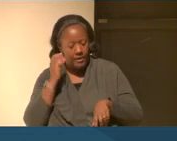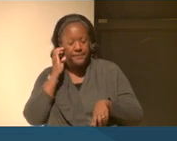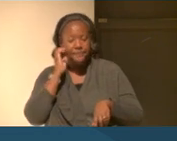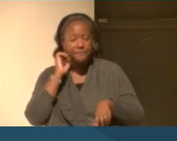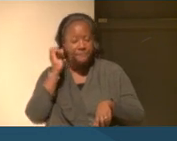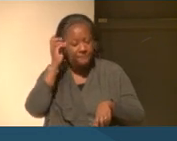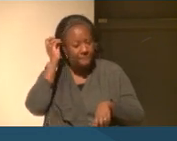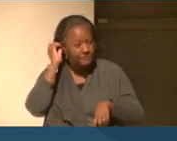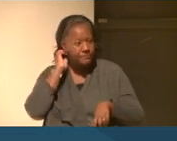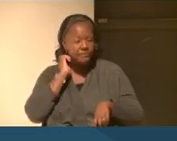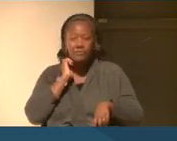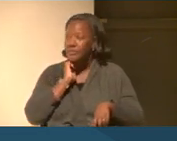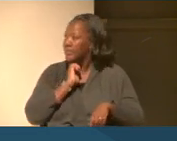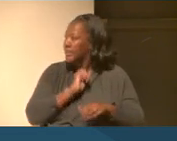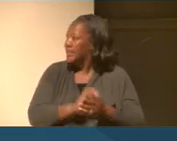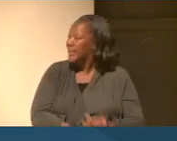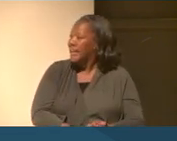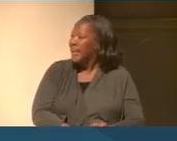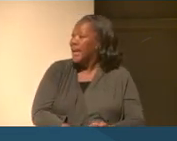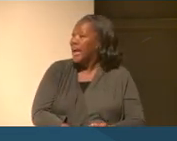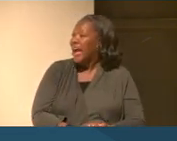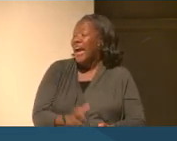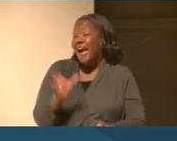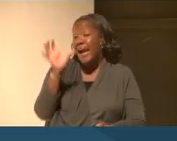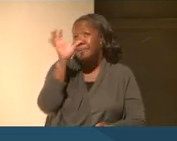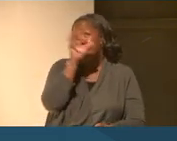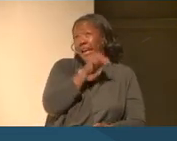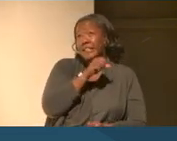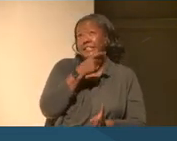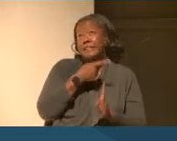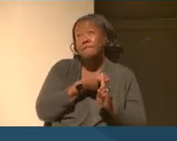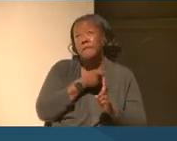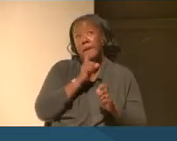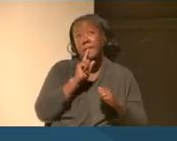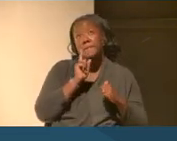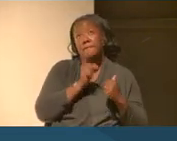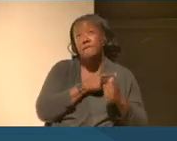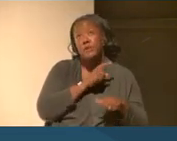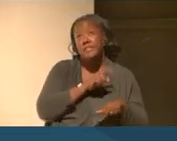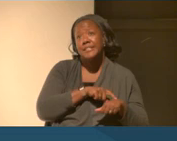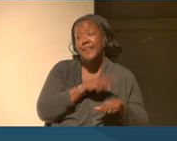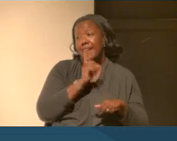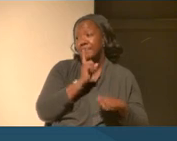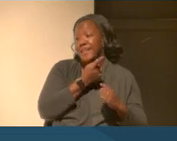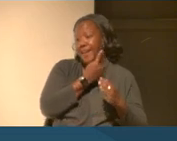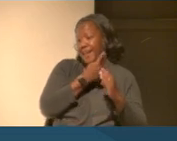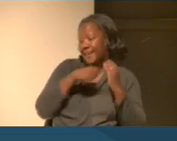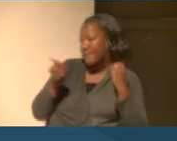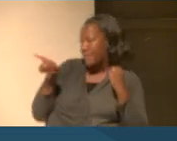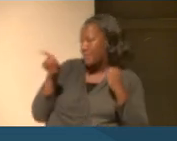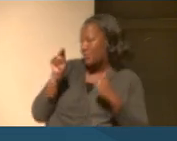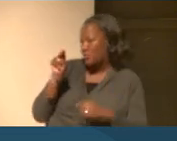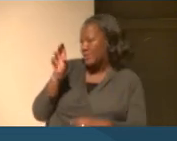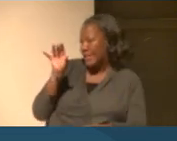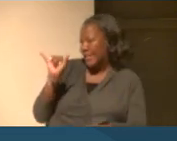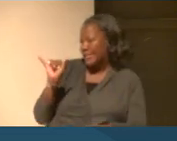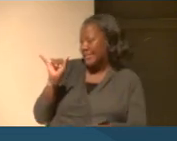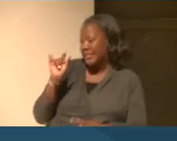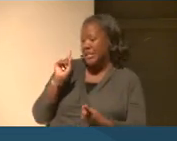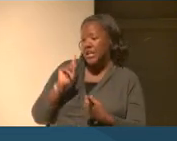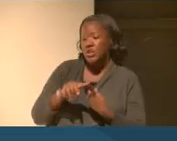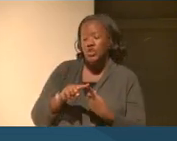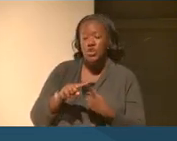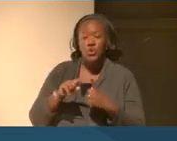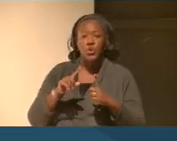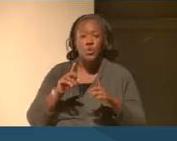I think, Nancy, I'm guessing from the first time I emailed you to the